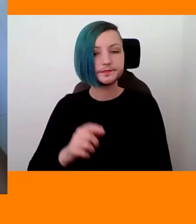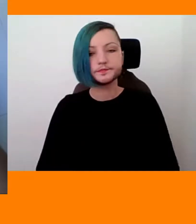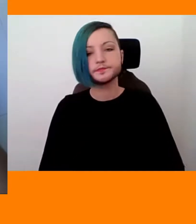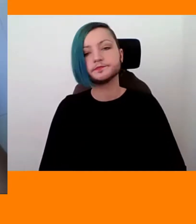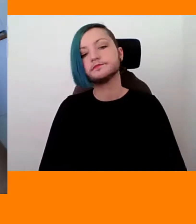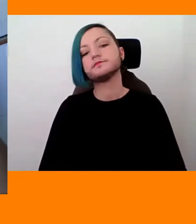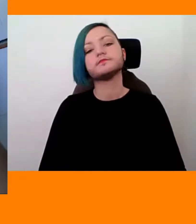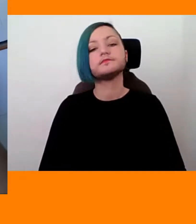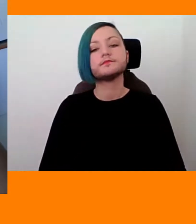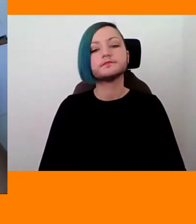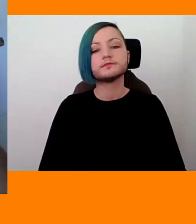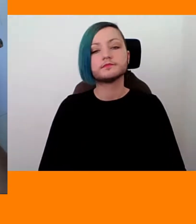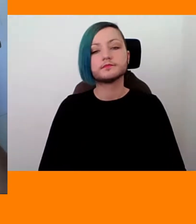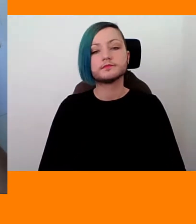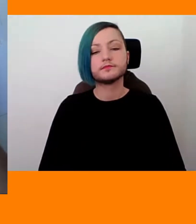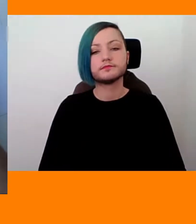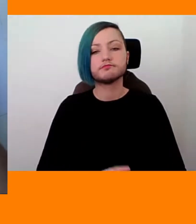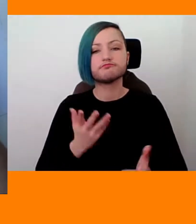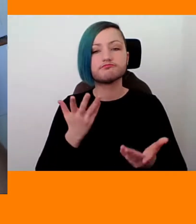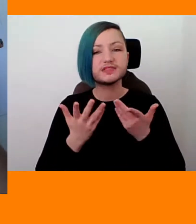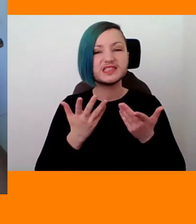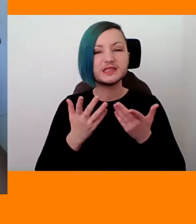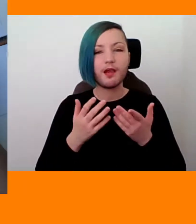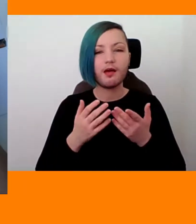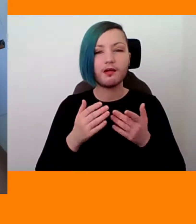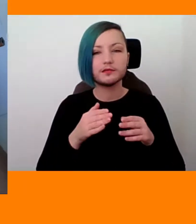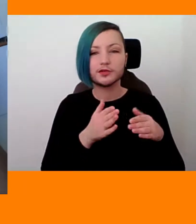following the same sort of curve.